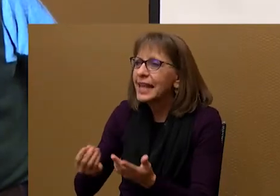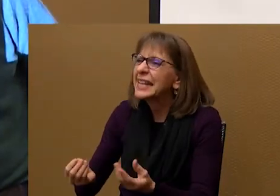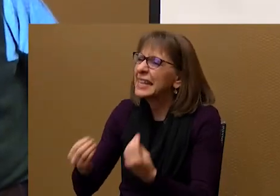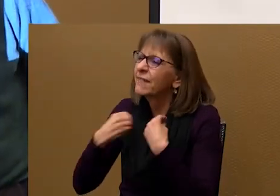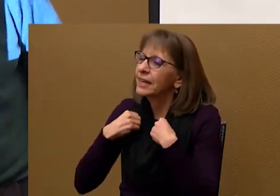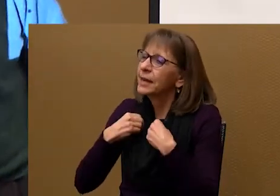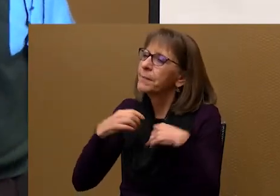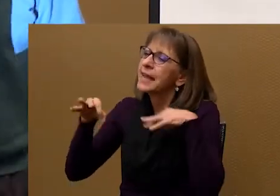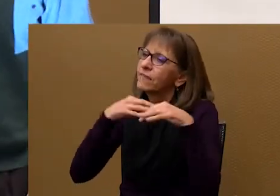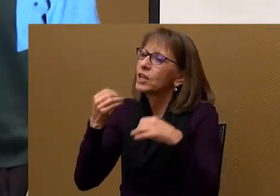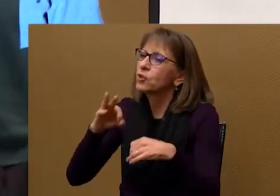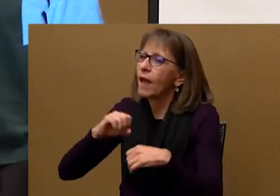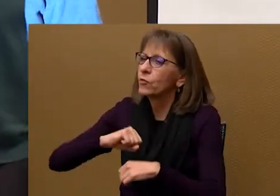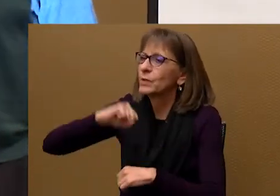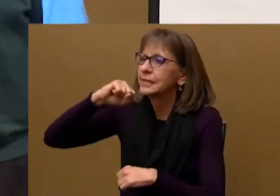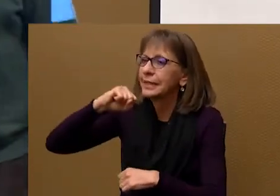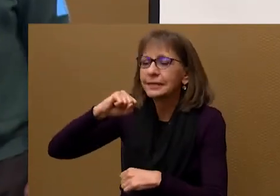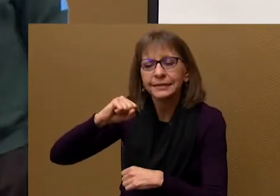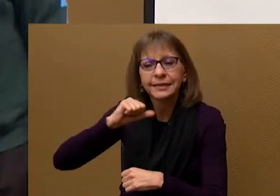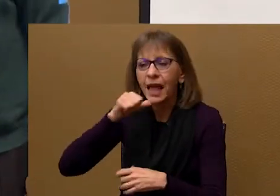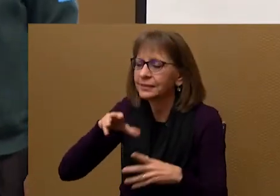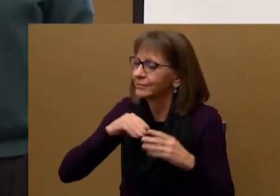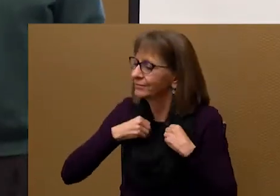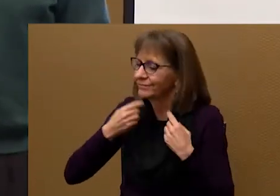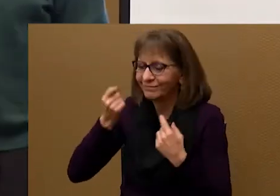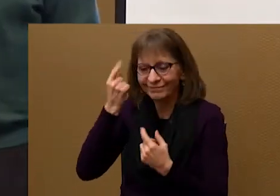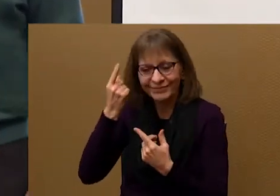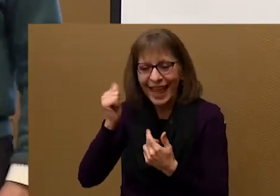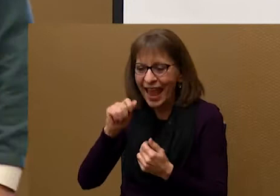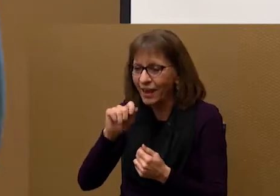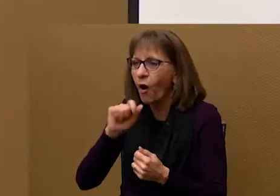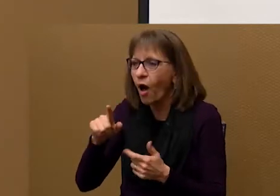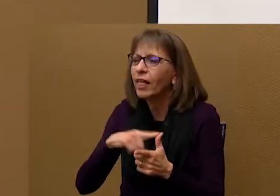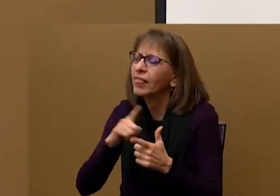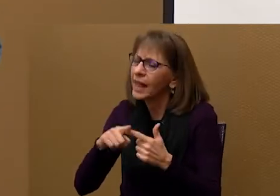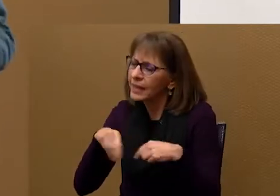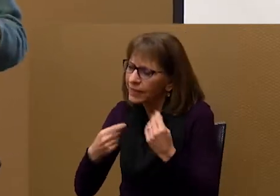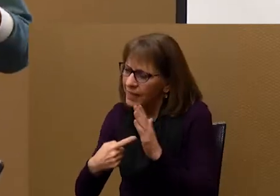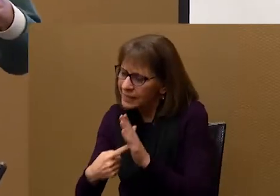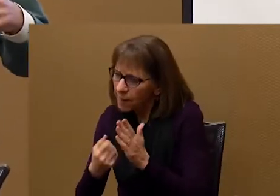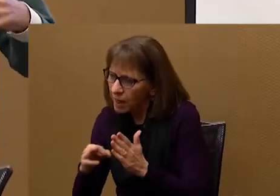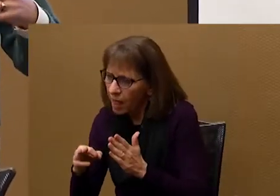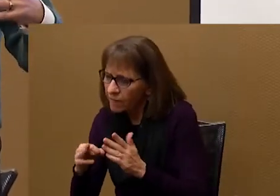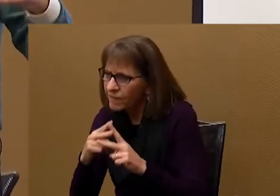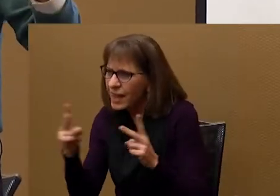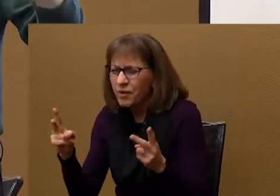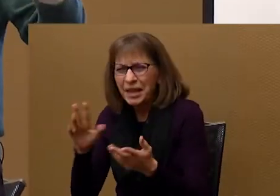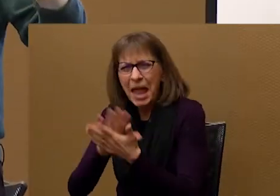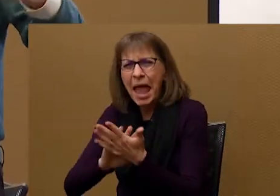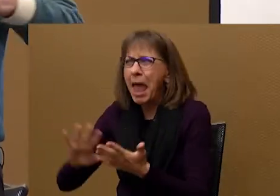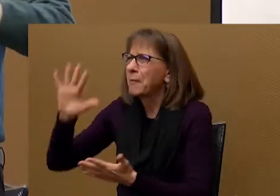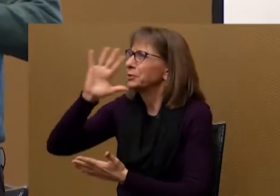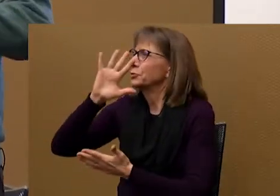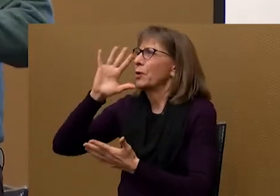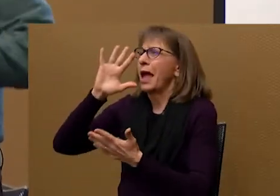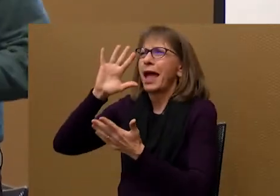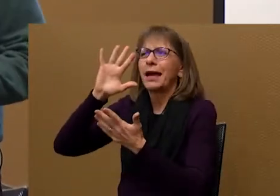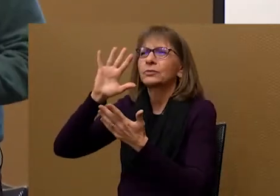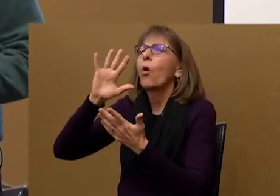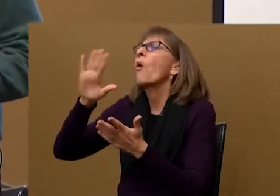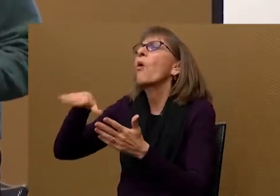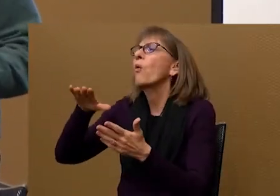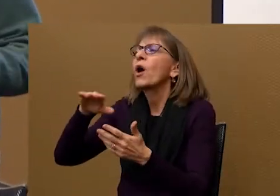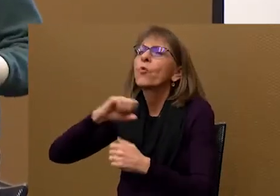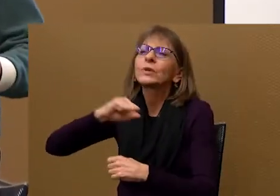of resist, which doesn't work at all. And then he offers an example of some very abstract something resist